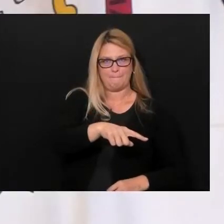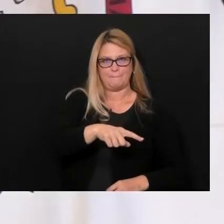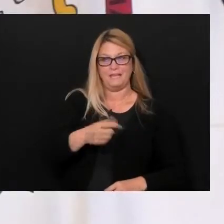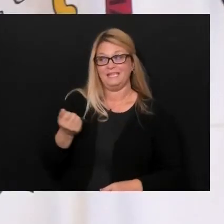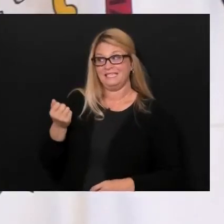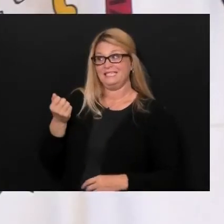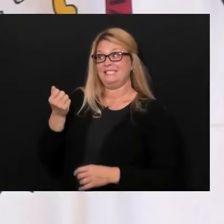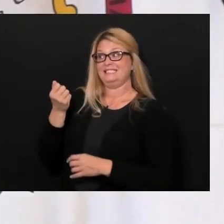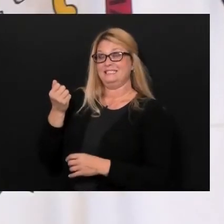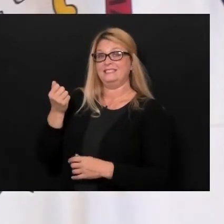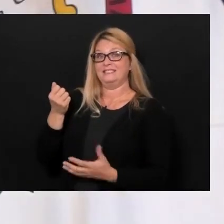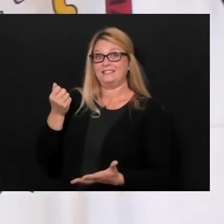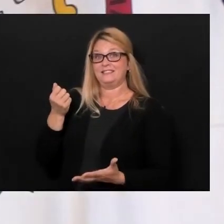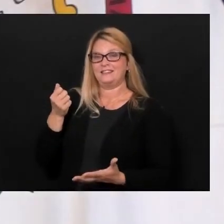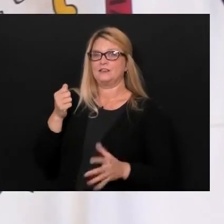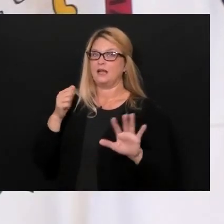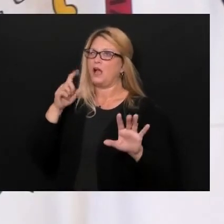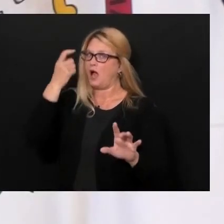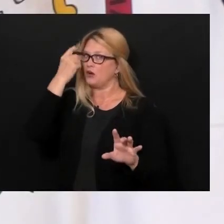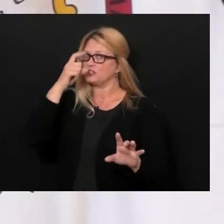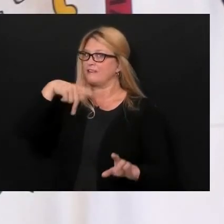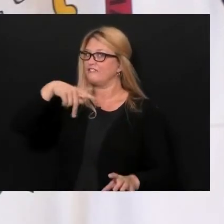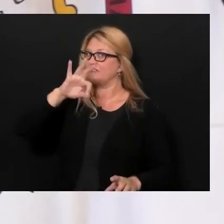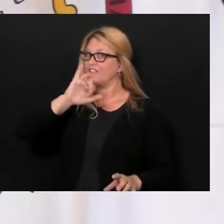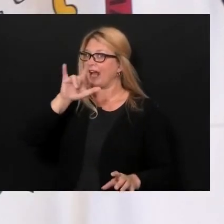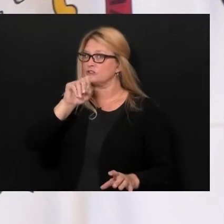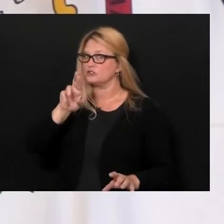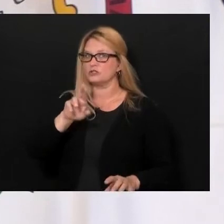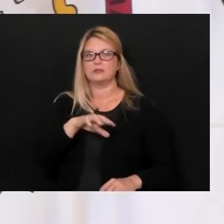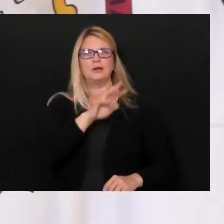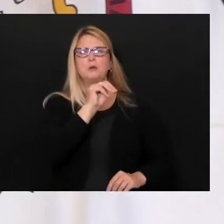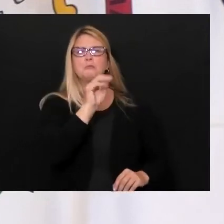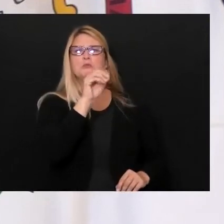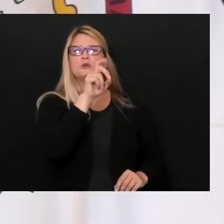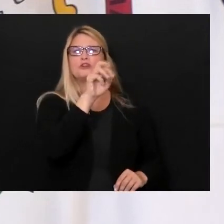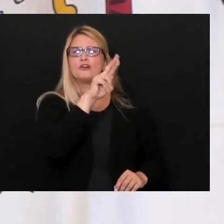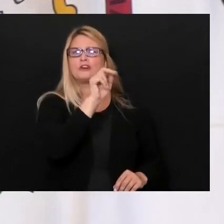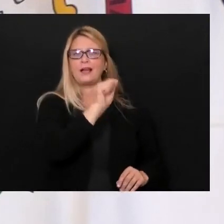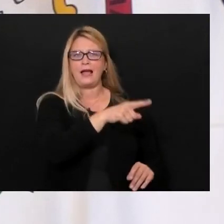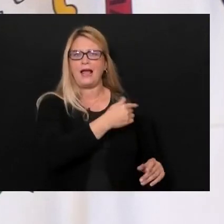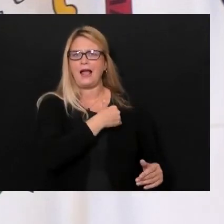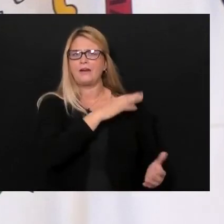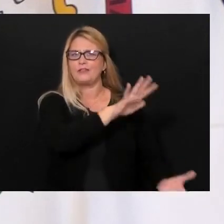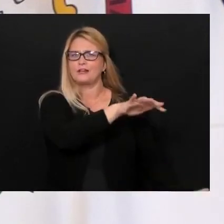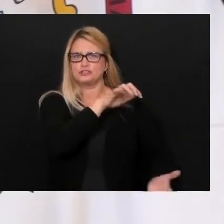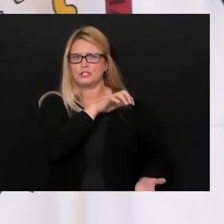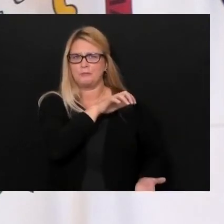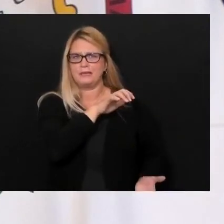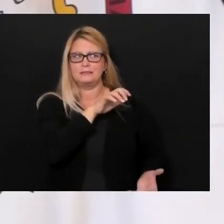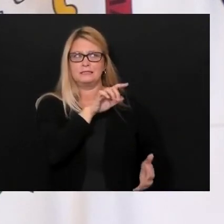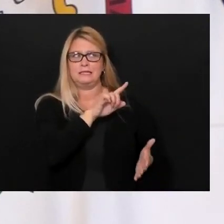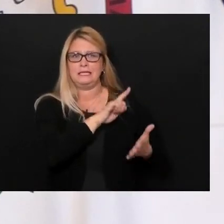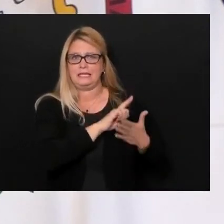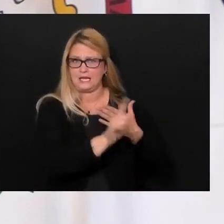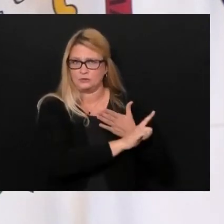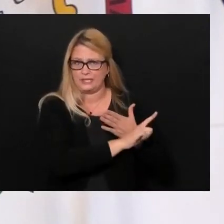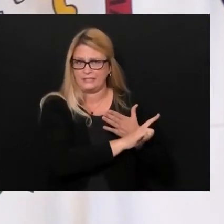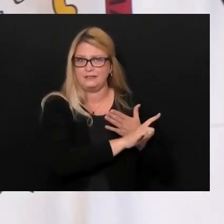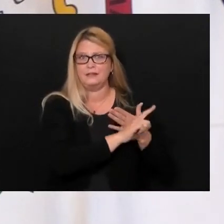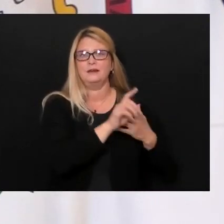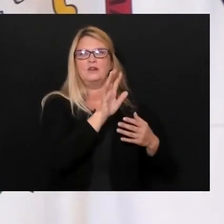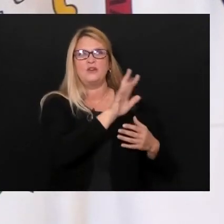change doses, and this is coming from Pfizer. Moderna will jump right back in, and we hope in the next week with